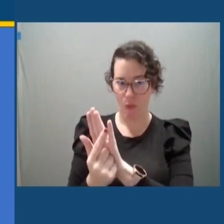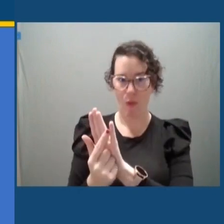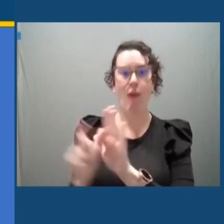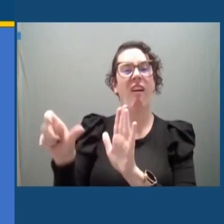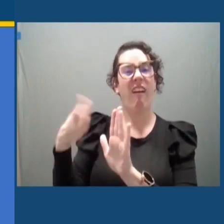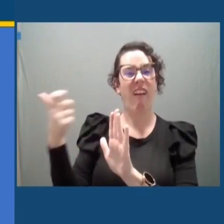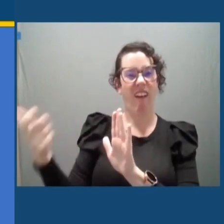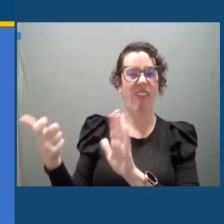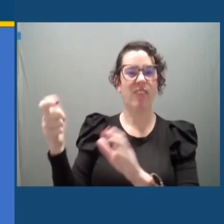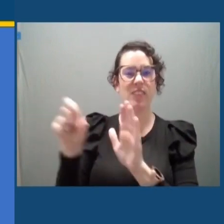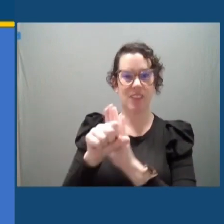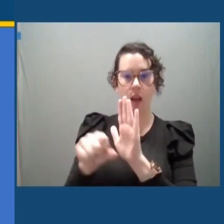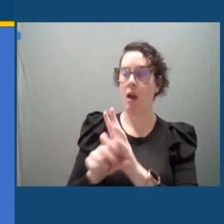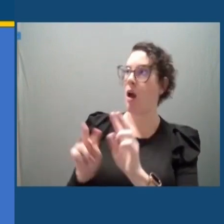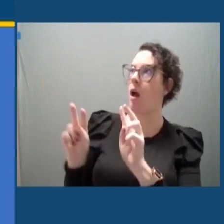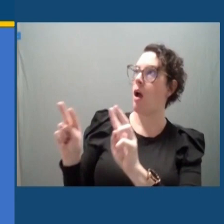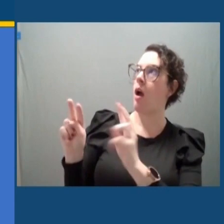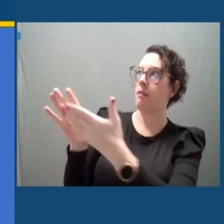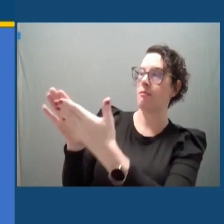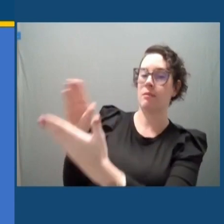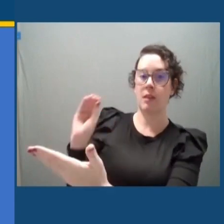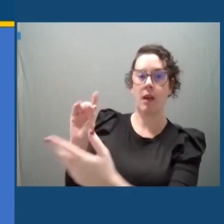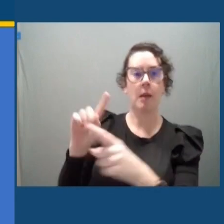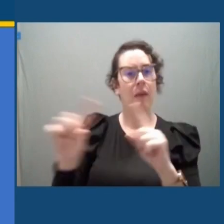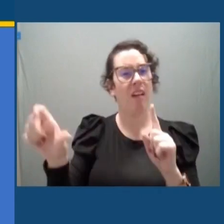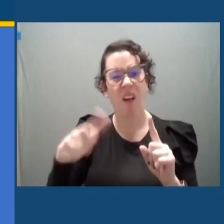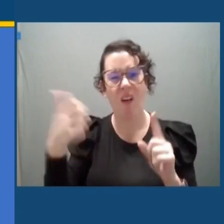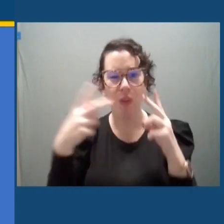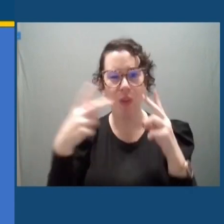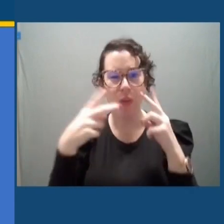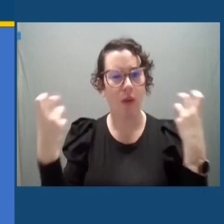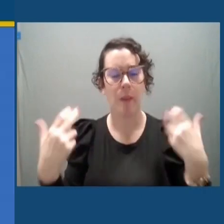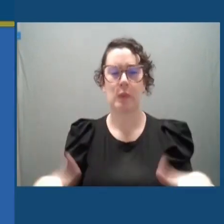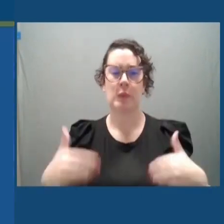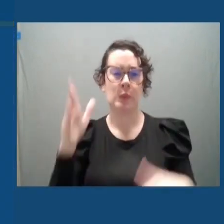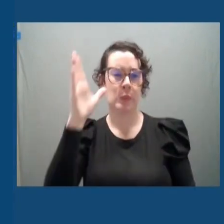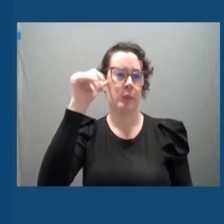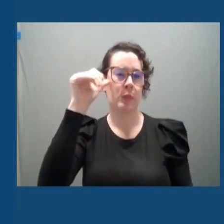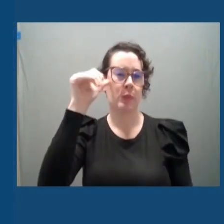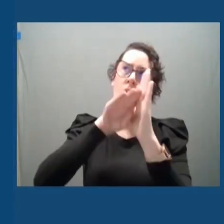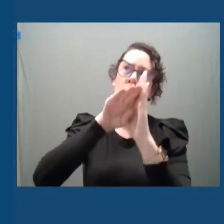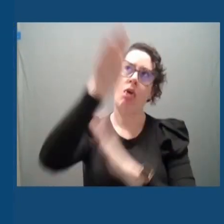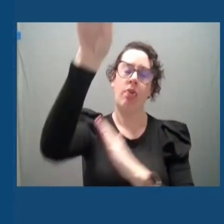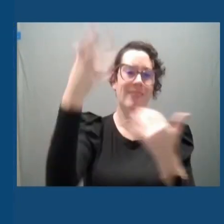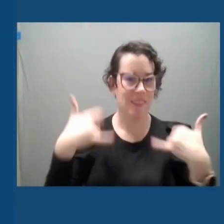certain types of crime have been stubbornly high. New Yorkers see it every day.